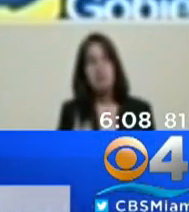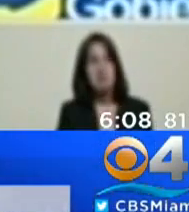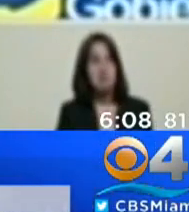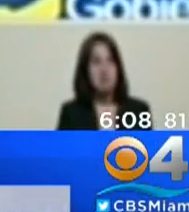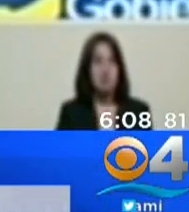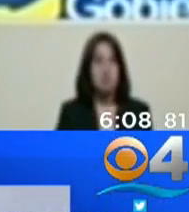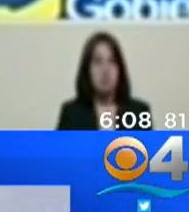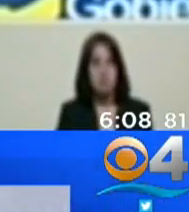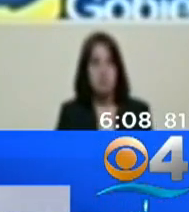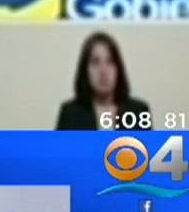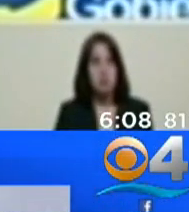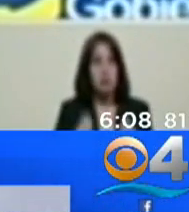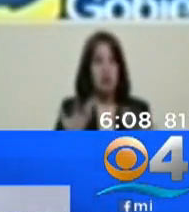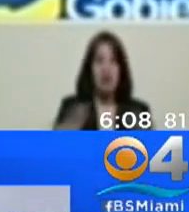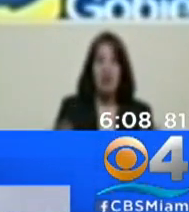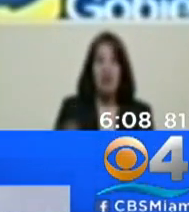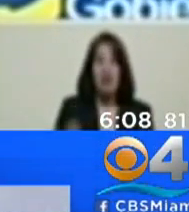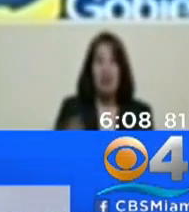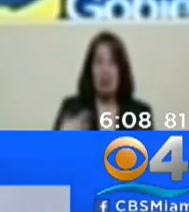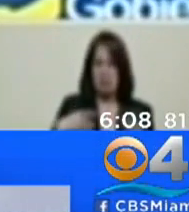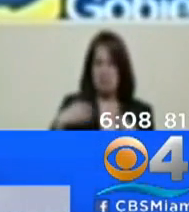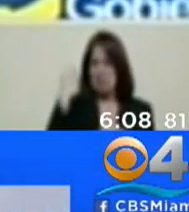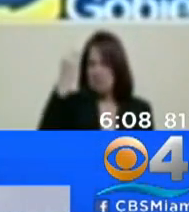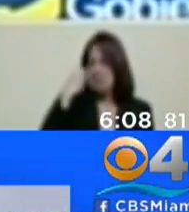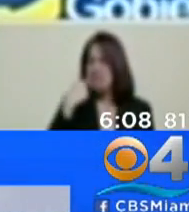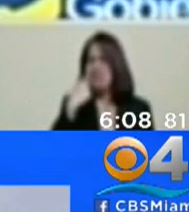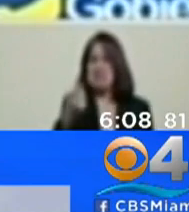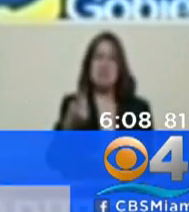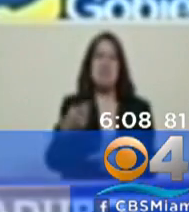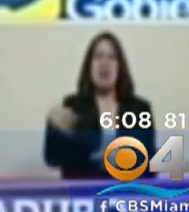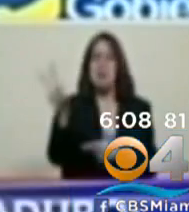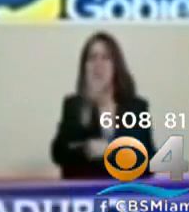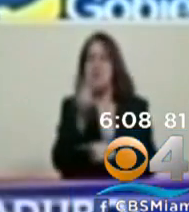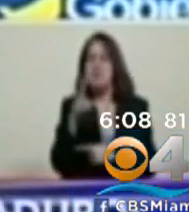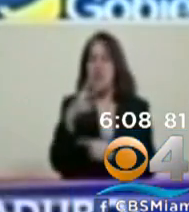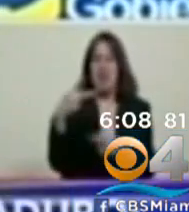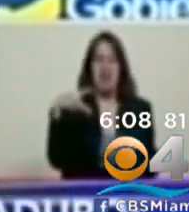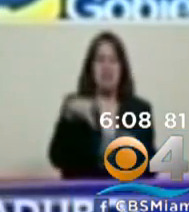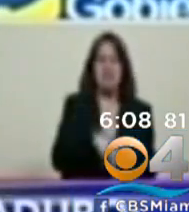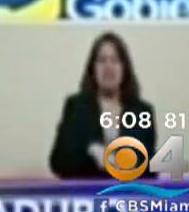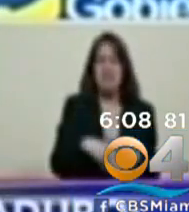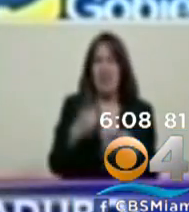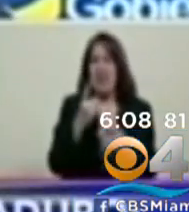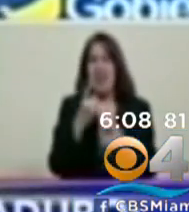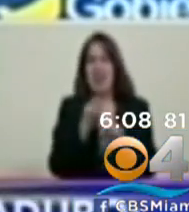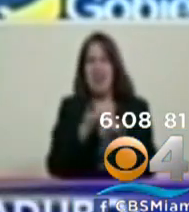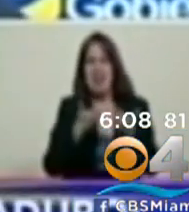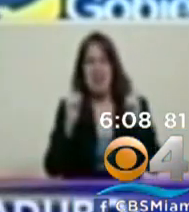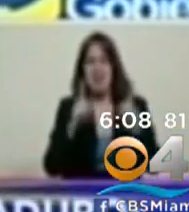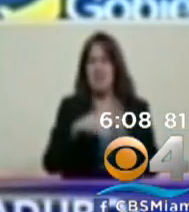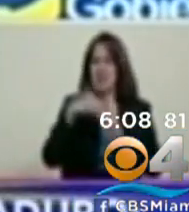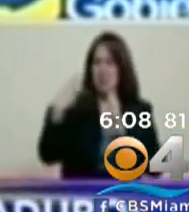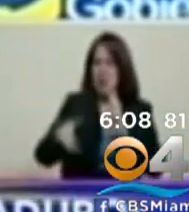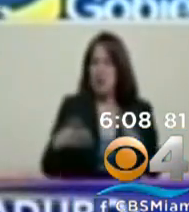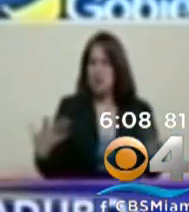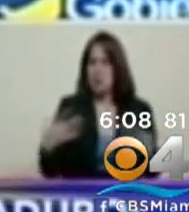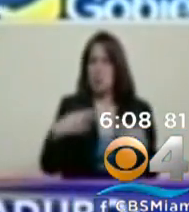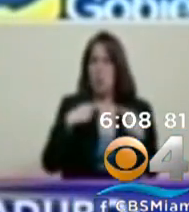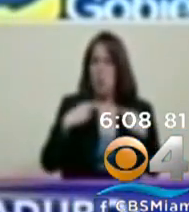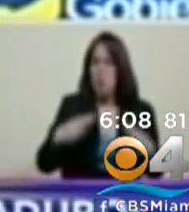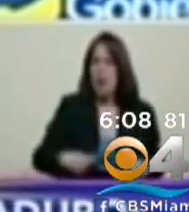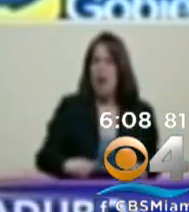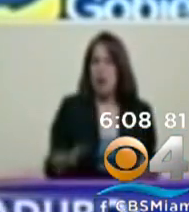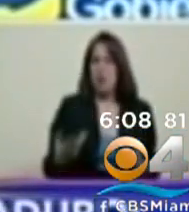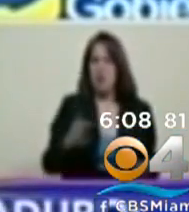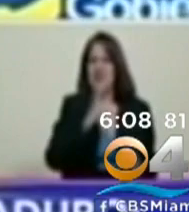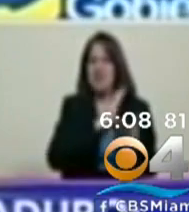questioning our right as a free country to adopt the ideas of socialism, which is humane and Christian, our socialism.